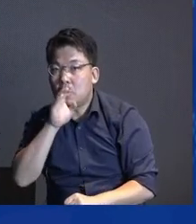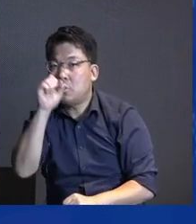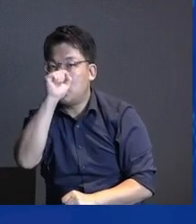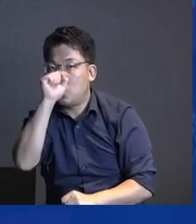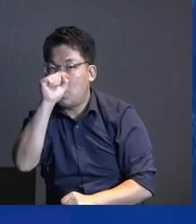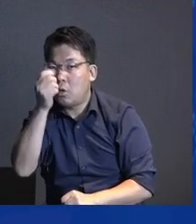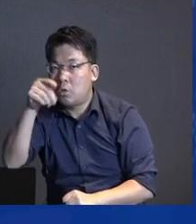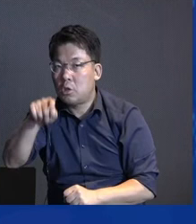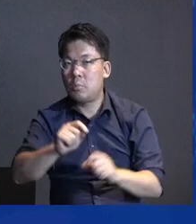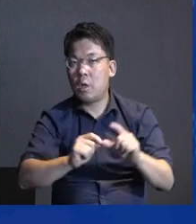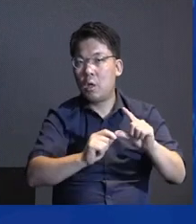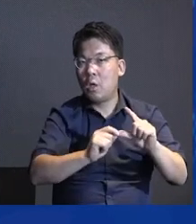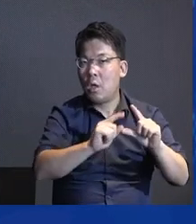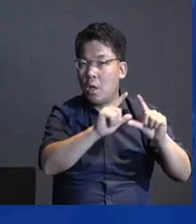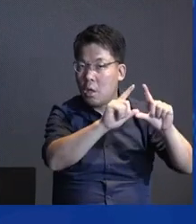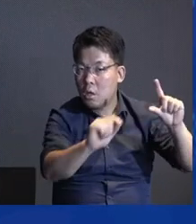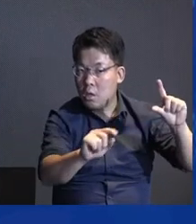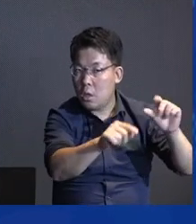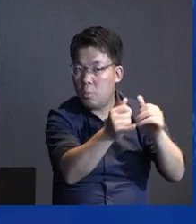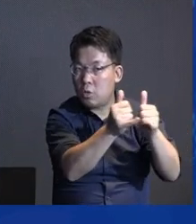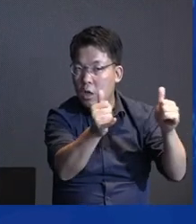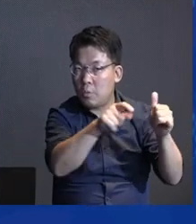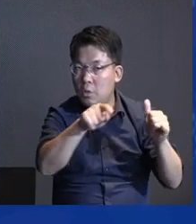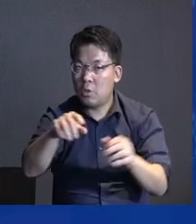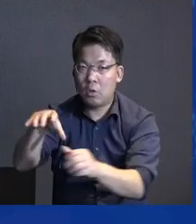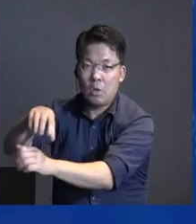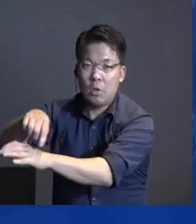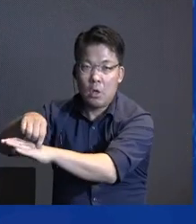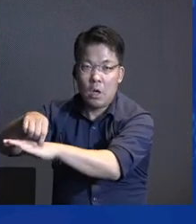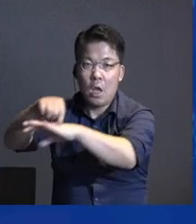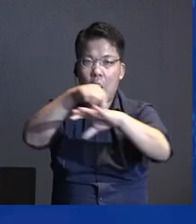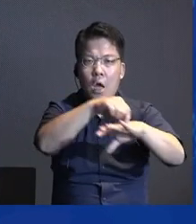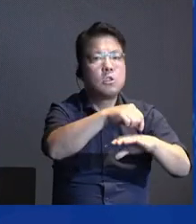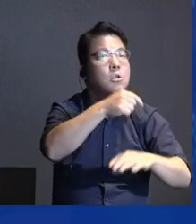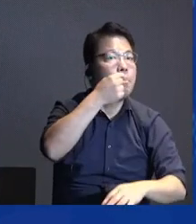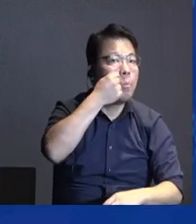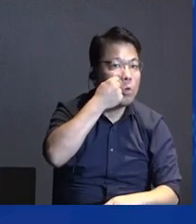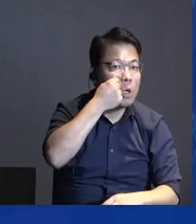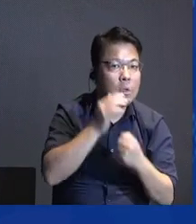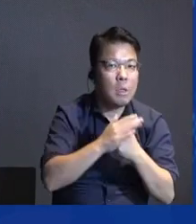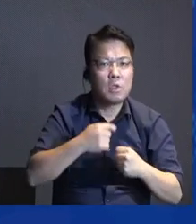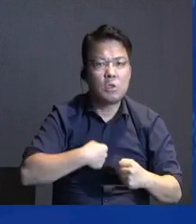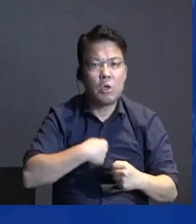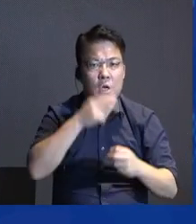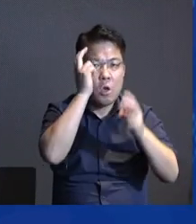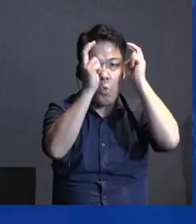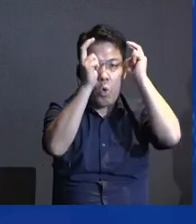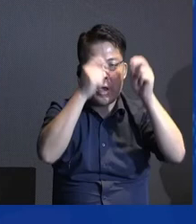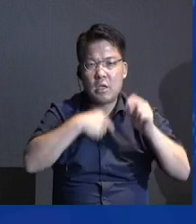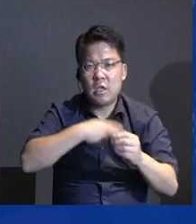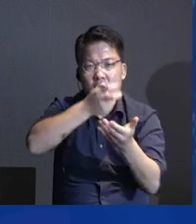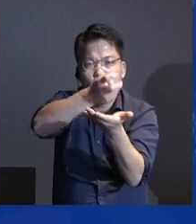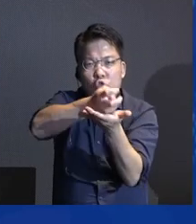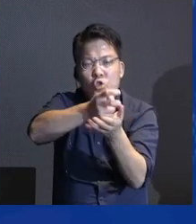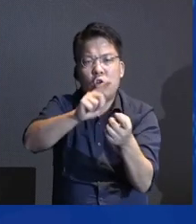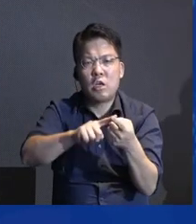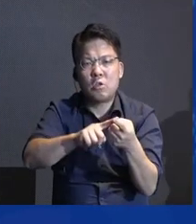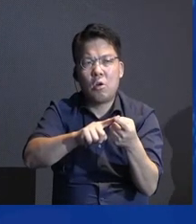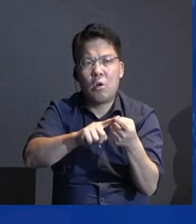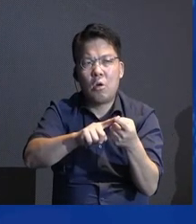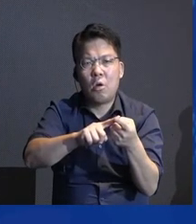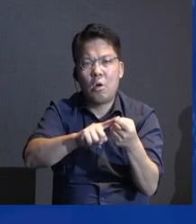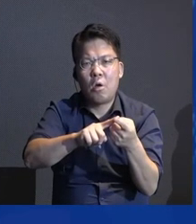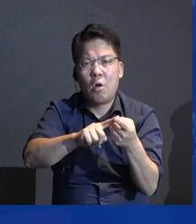the framework of rules and generalization is sometimes criticized by society.